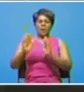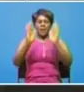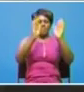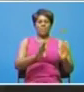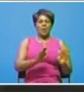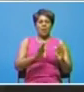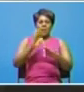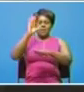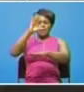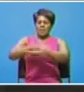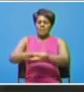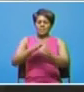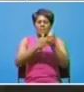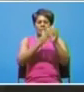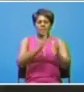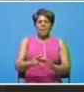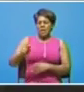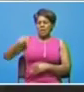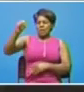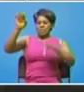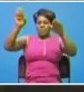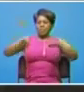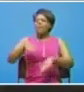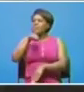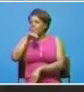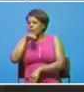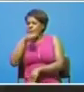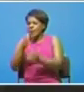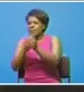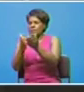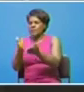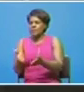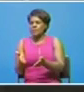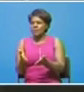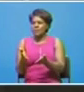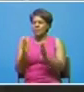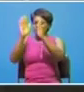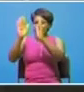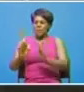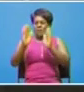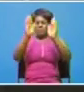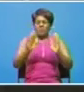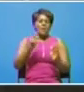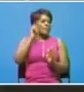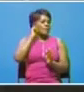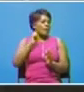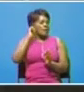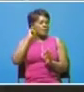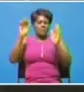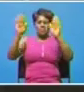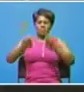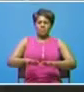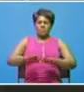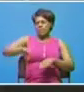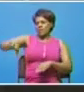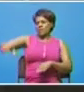NASA principals took their campaigns to the North Rift. Raila Odinga led the principals in addressing rallies in Uasin Gishu, Nandi and Elgeyo Marakwet